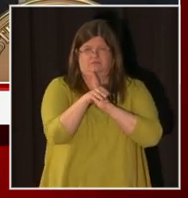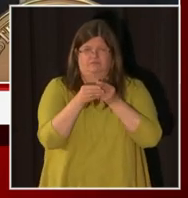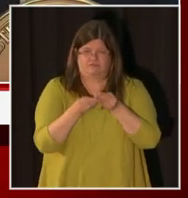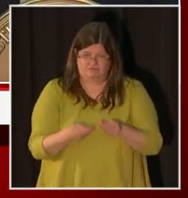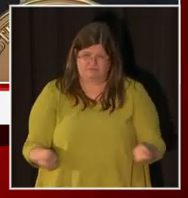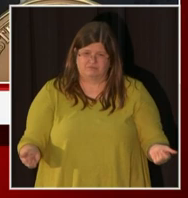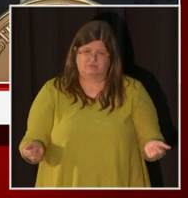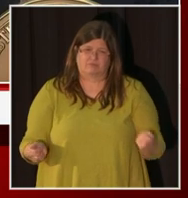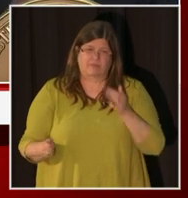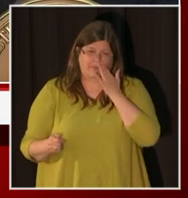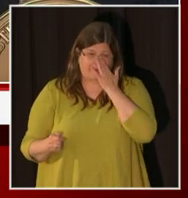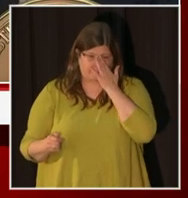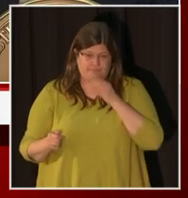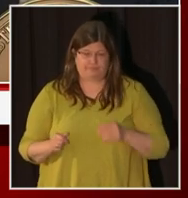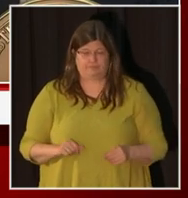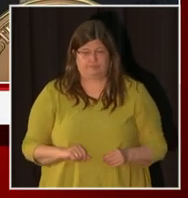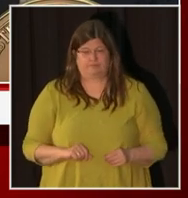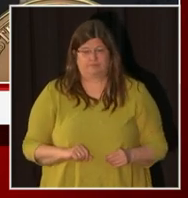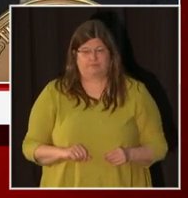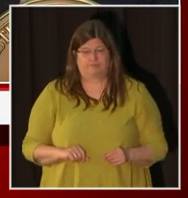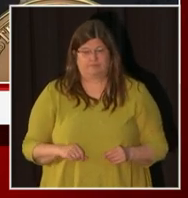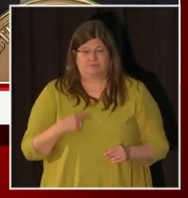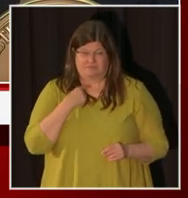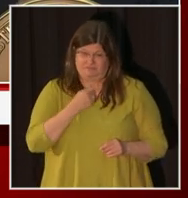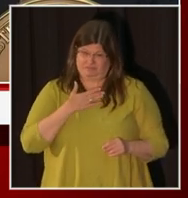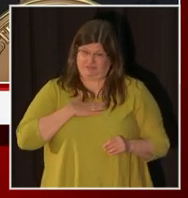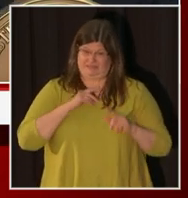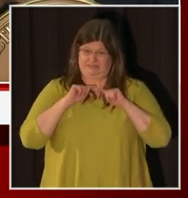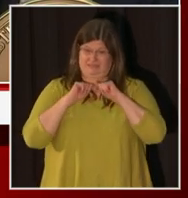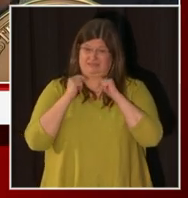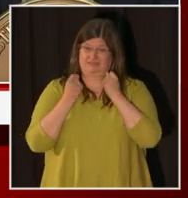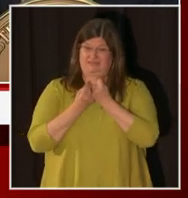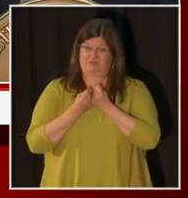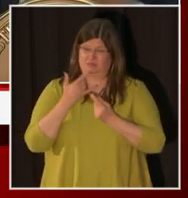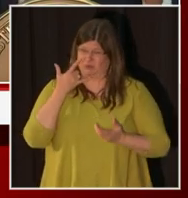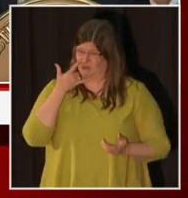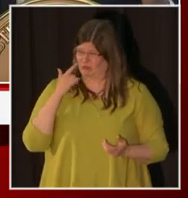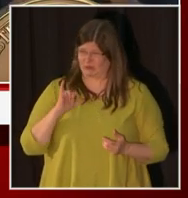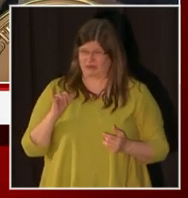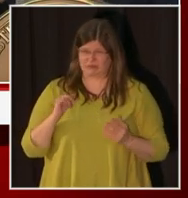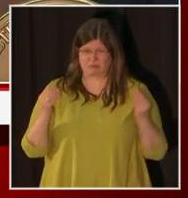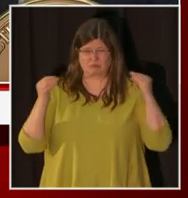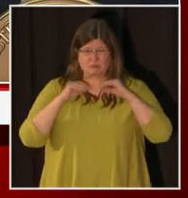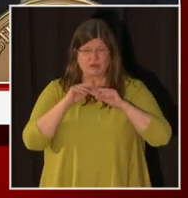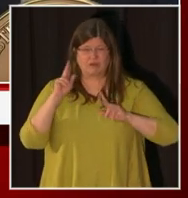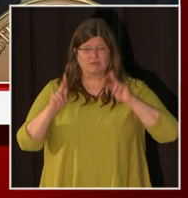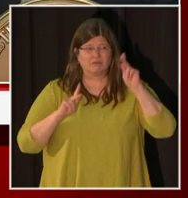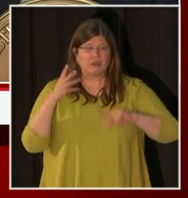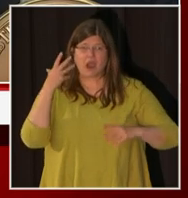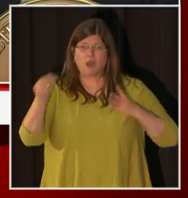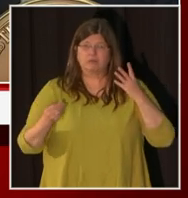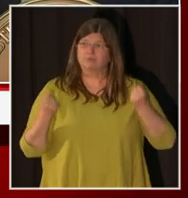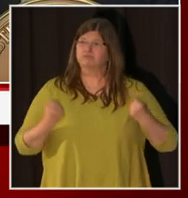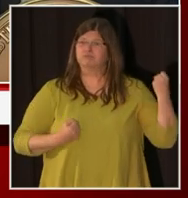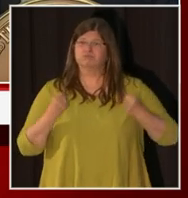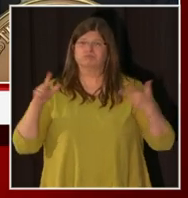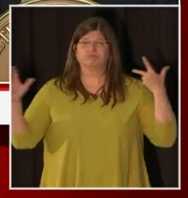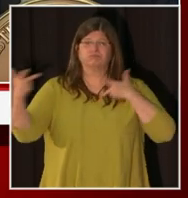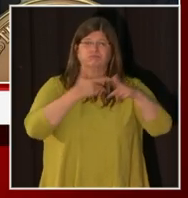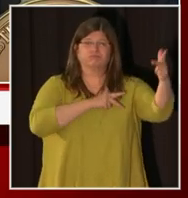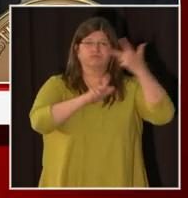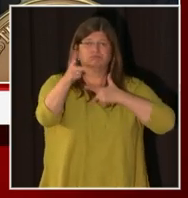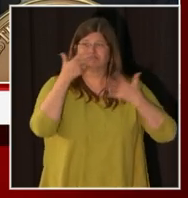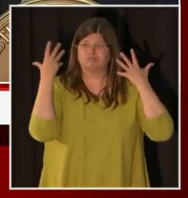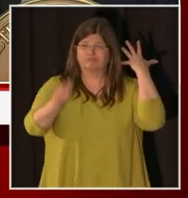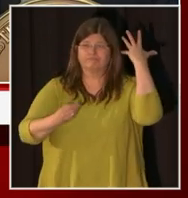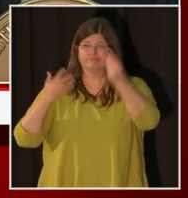here, it seemed like I saw more people moving around, more people driving, more people going from place to place. And I